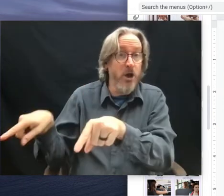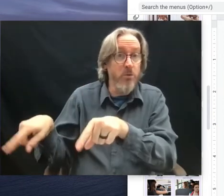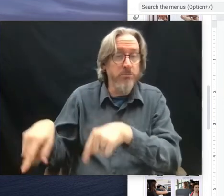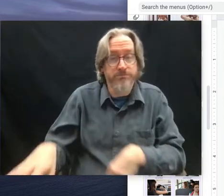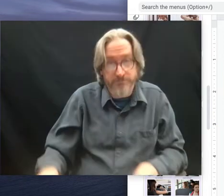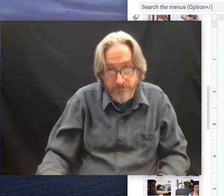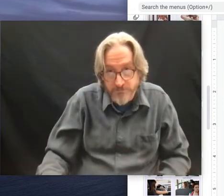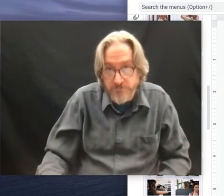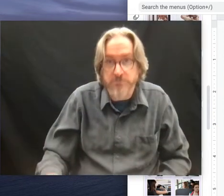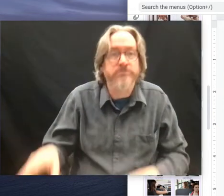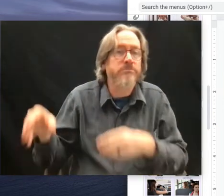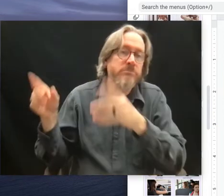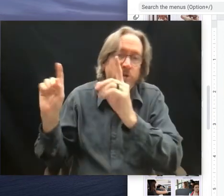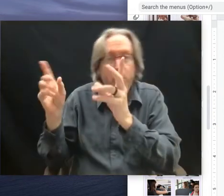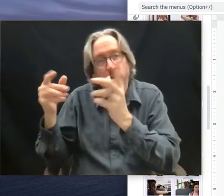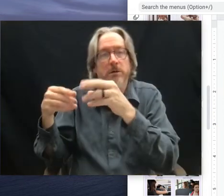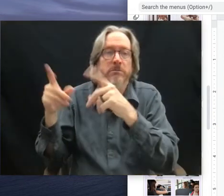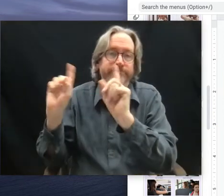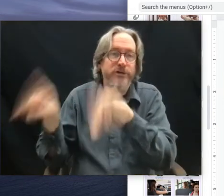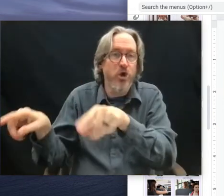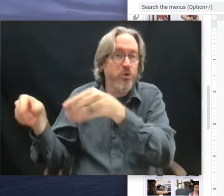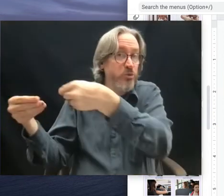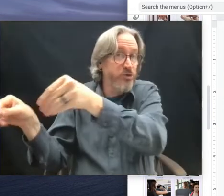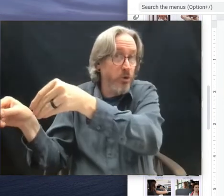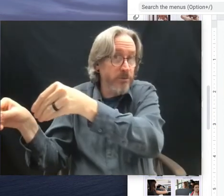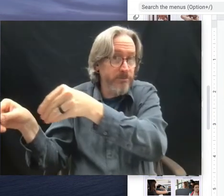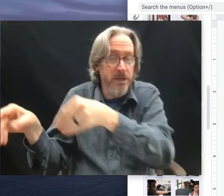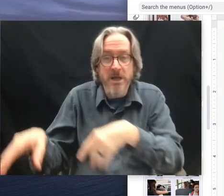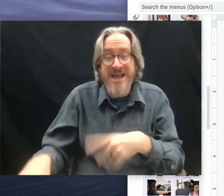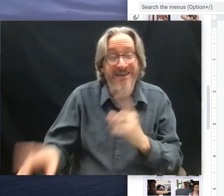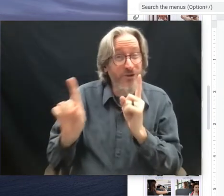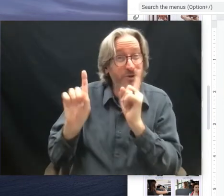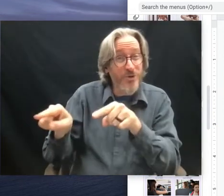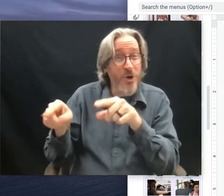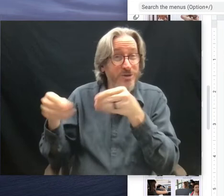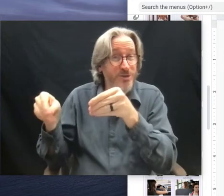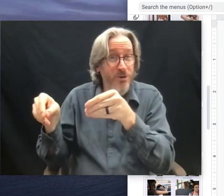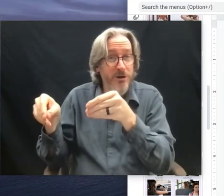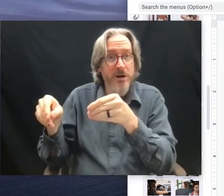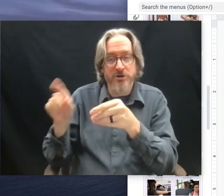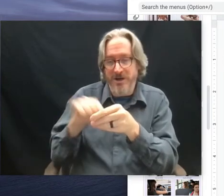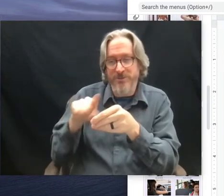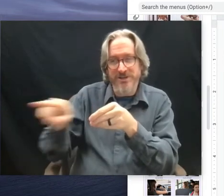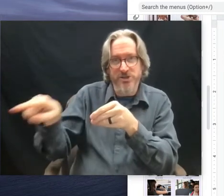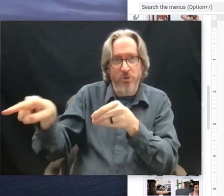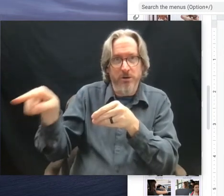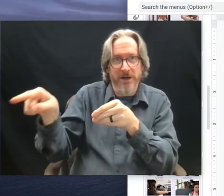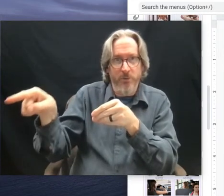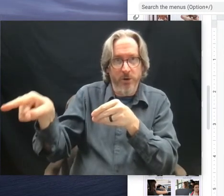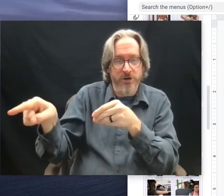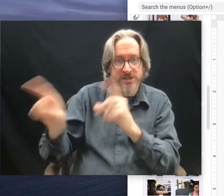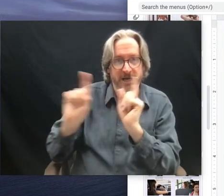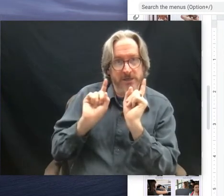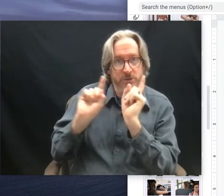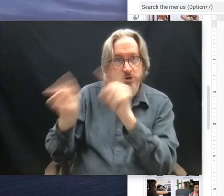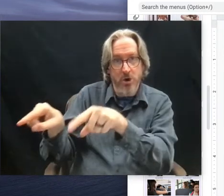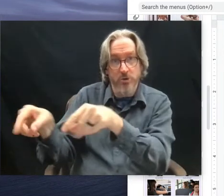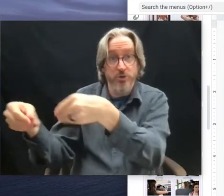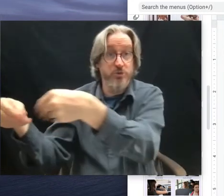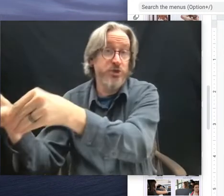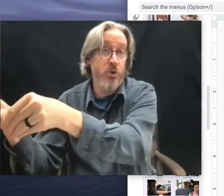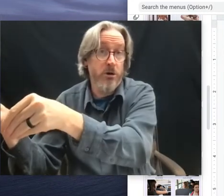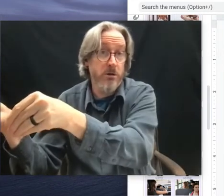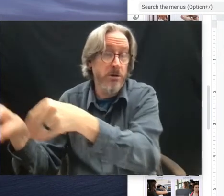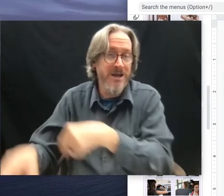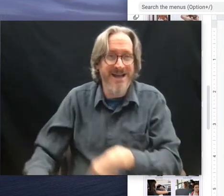Store, I go, or go to store. If you're going to do go to store, try to put the store where you're signing. So go